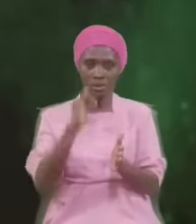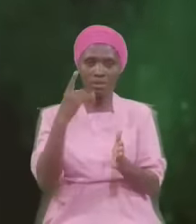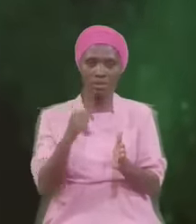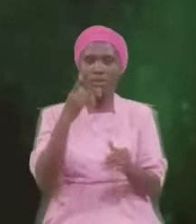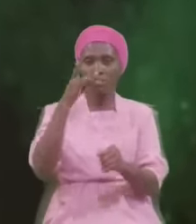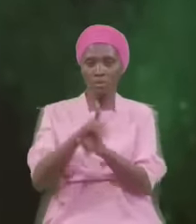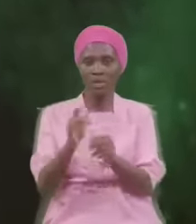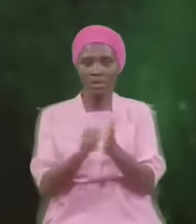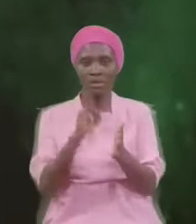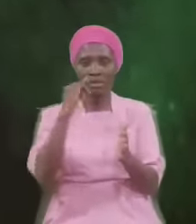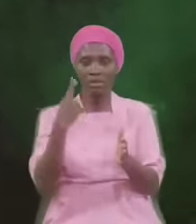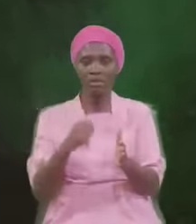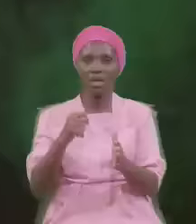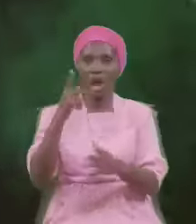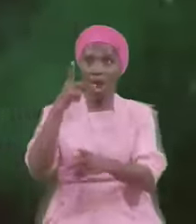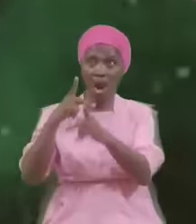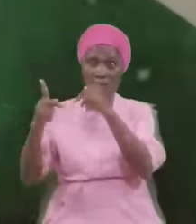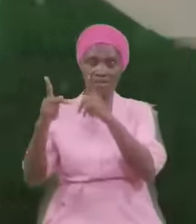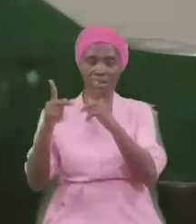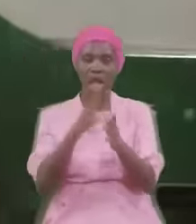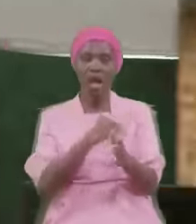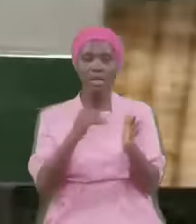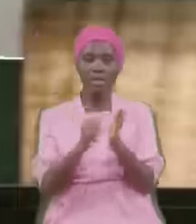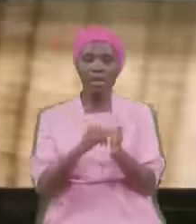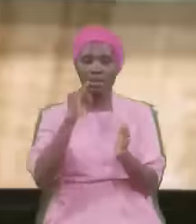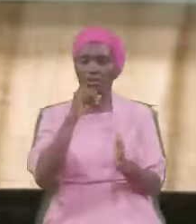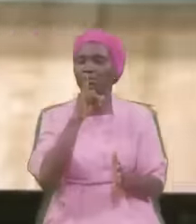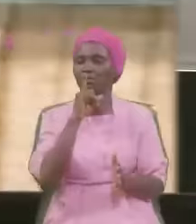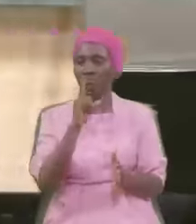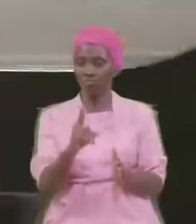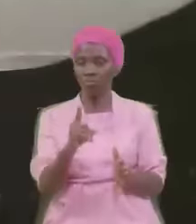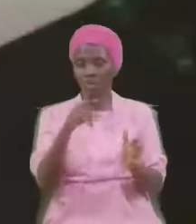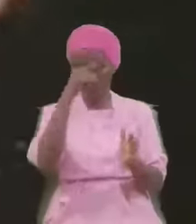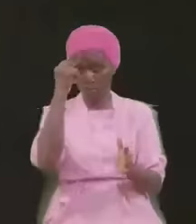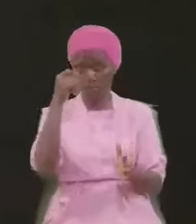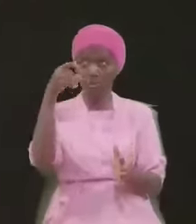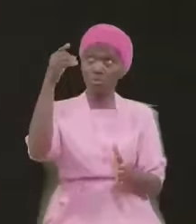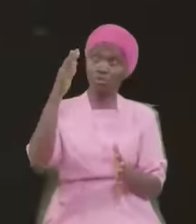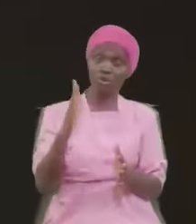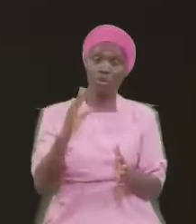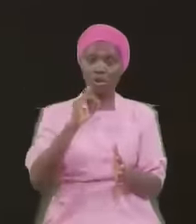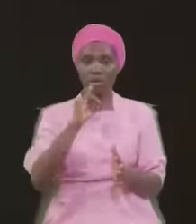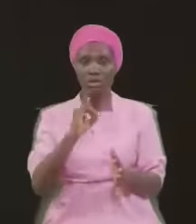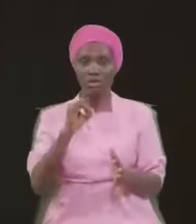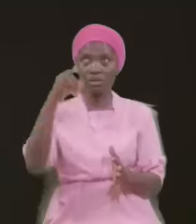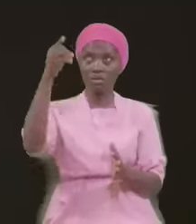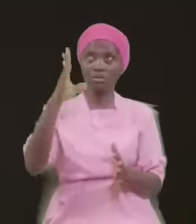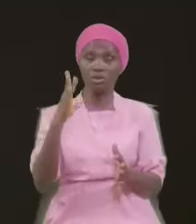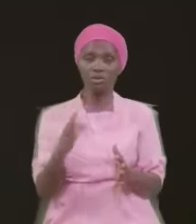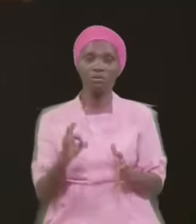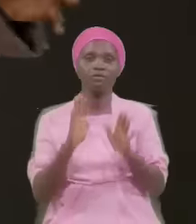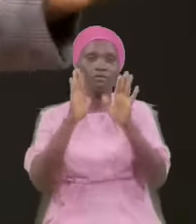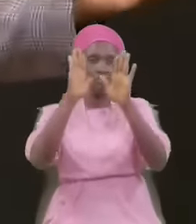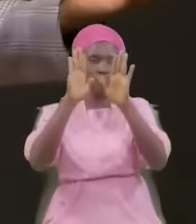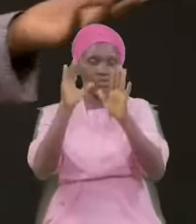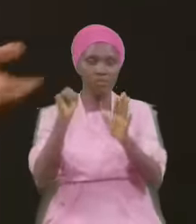a prophecy. And that is certain, because God is a God of wonders.